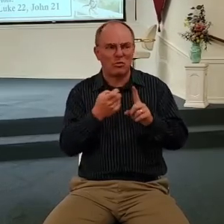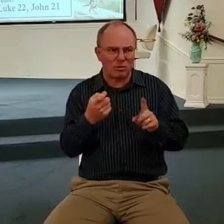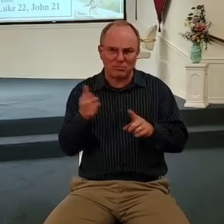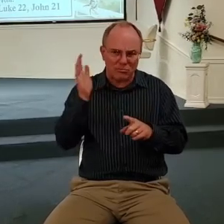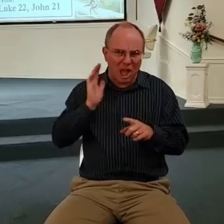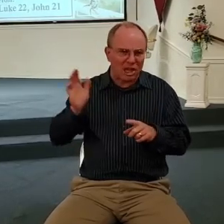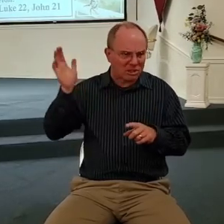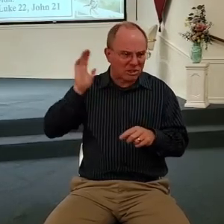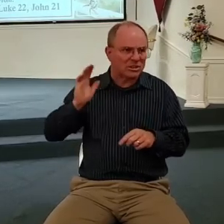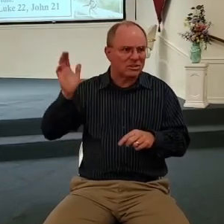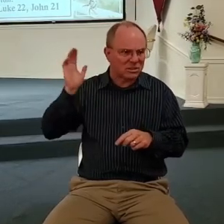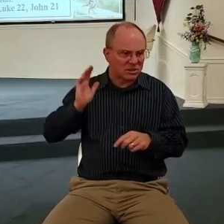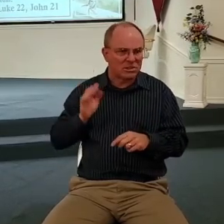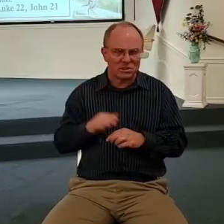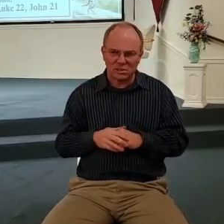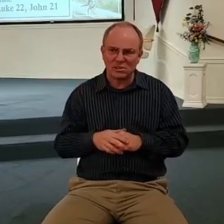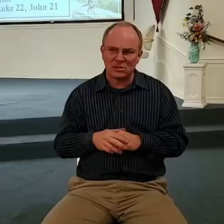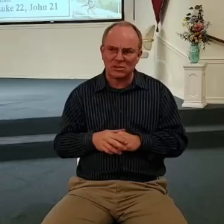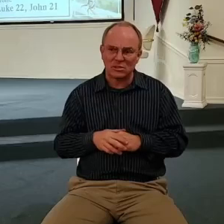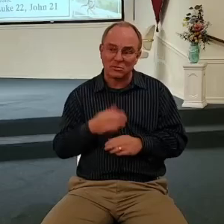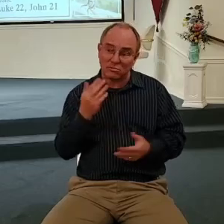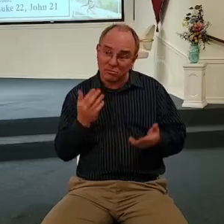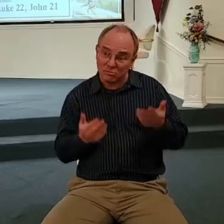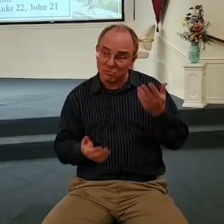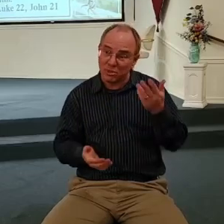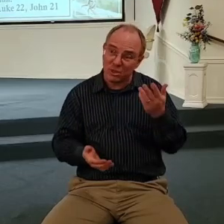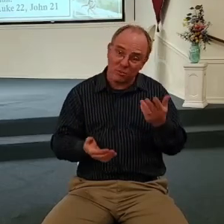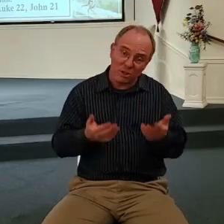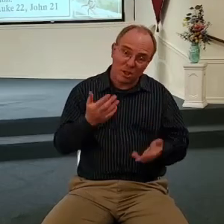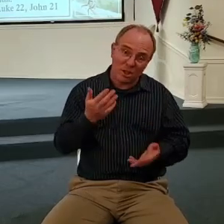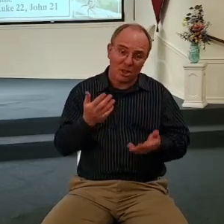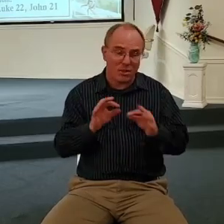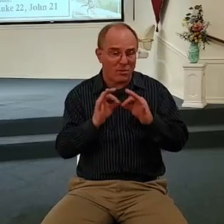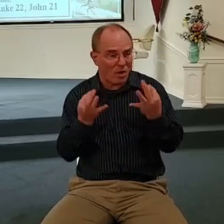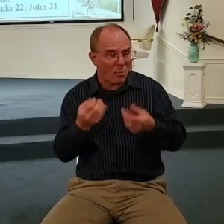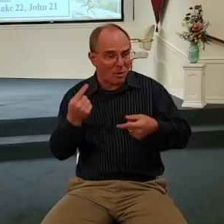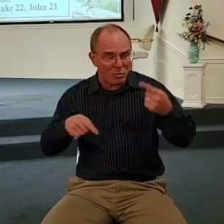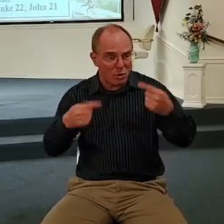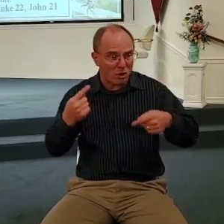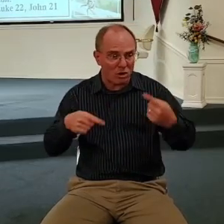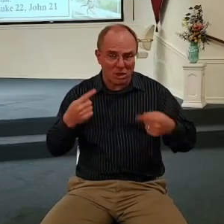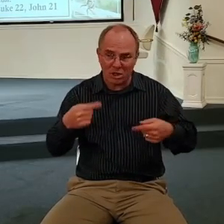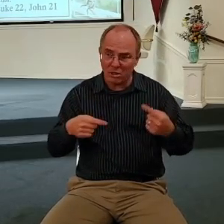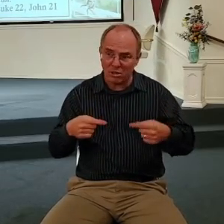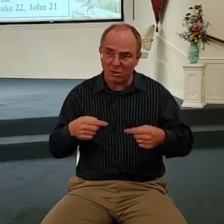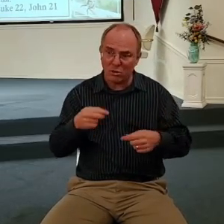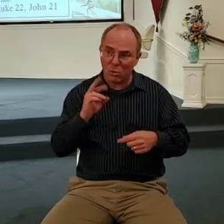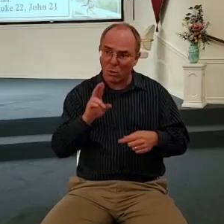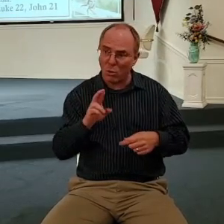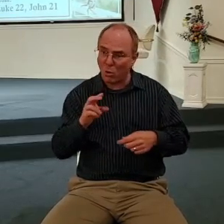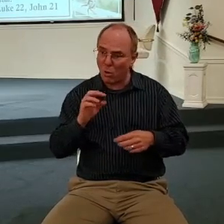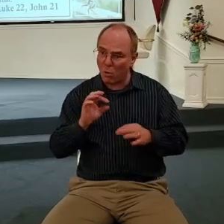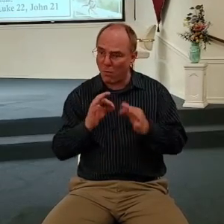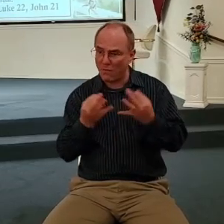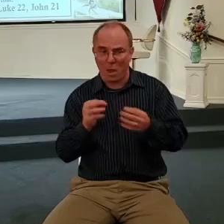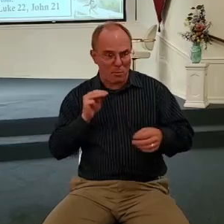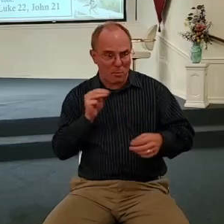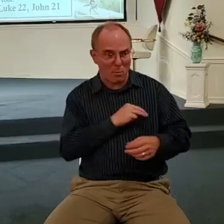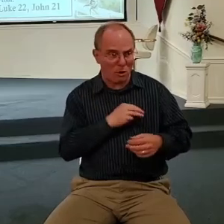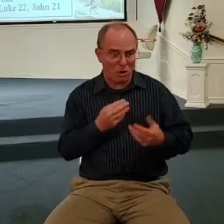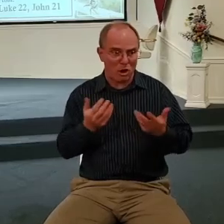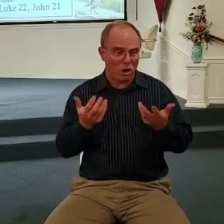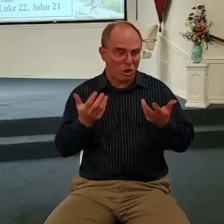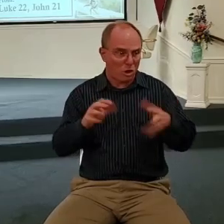Possibly, maybe, it could be a family dispute, or a family member doesn't want to let go despite